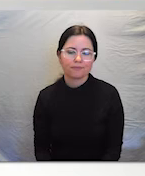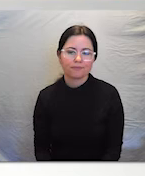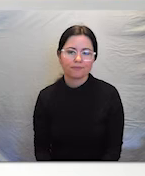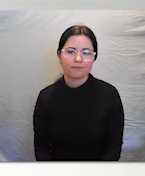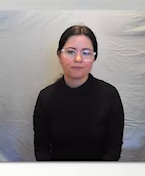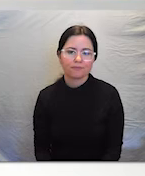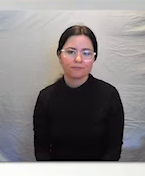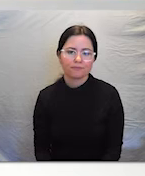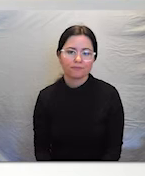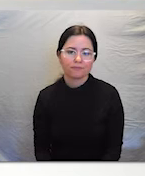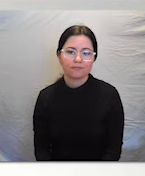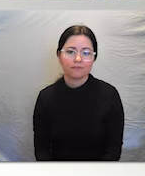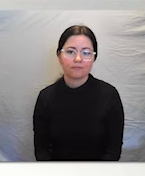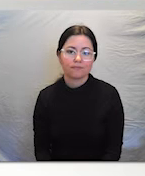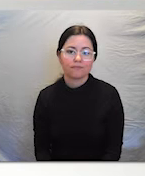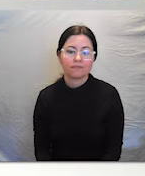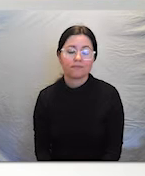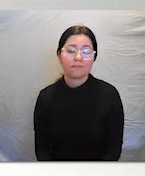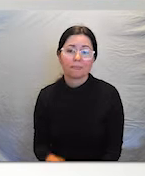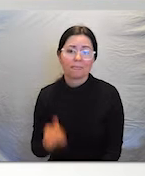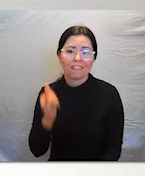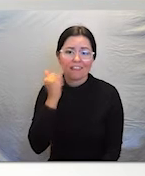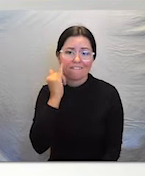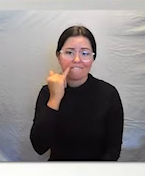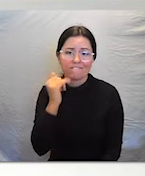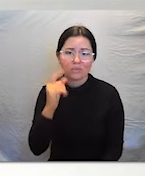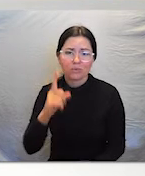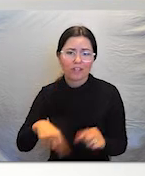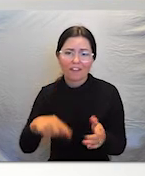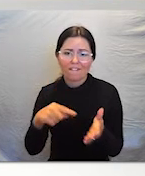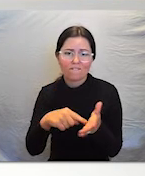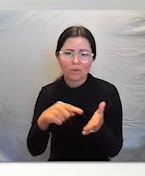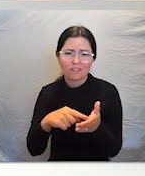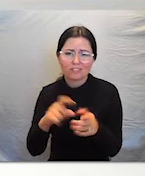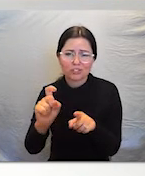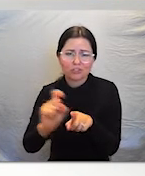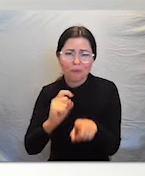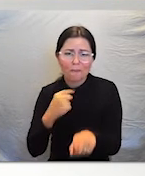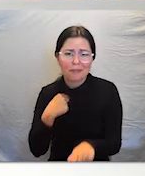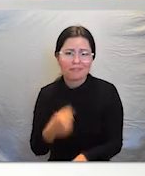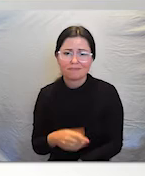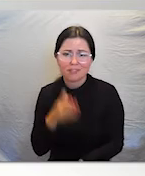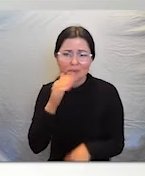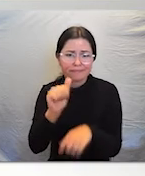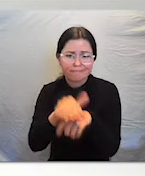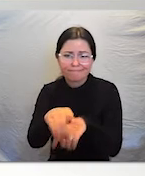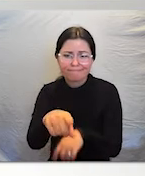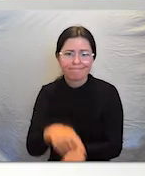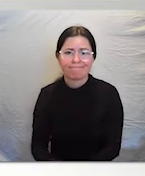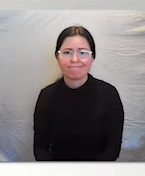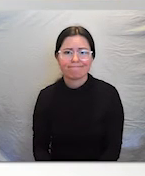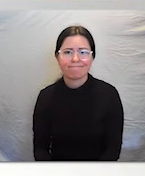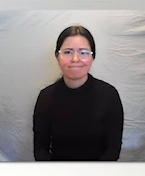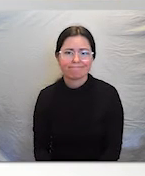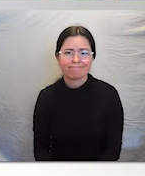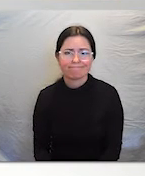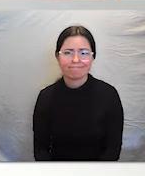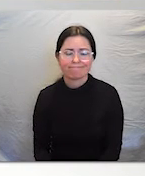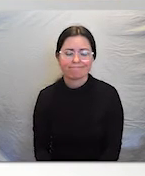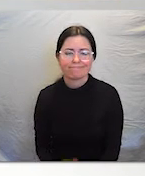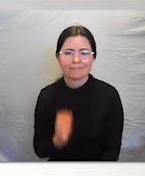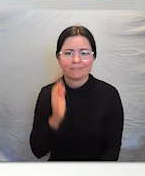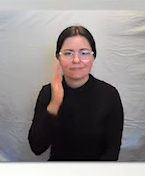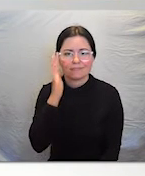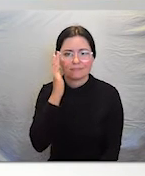and if you don't, have the funds for it, just give me a call and I'll send it to you. That's applicable in